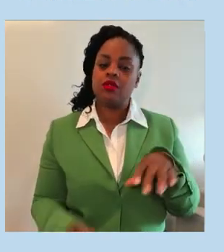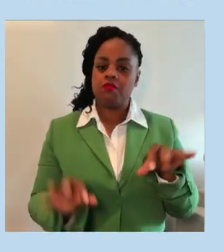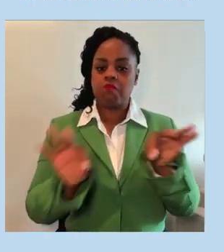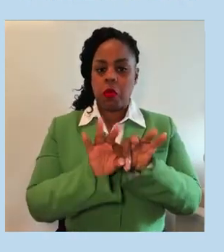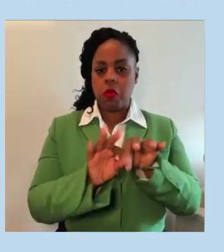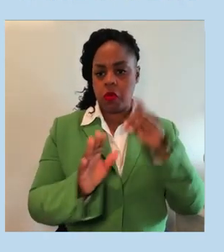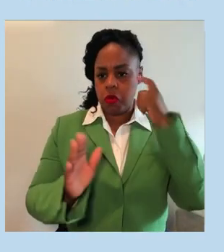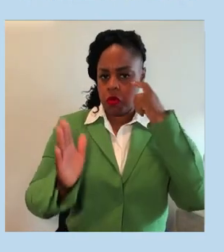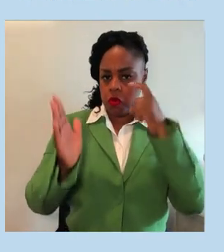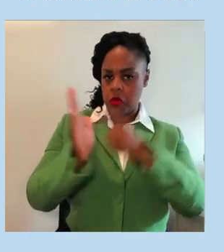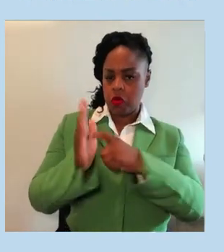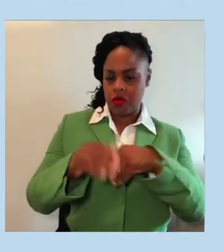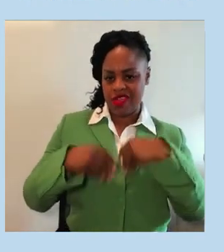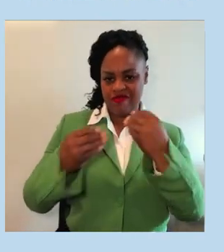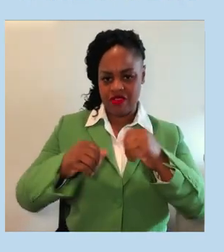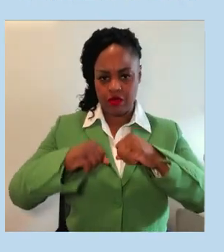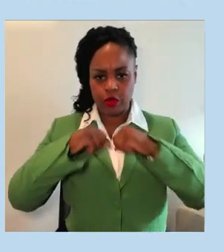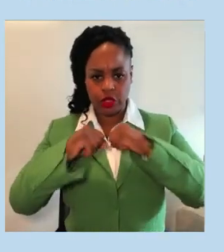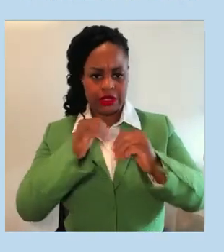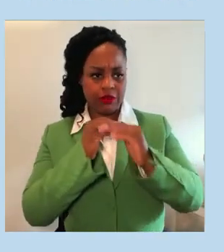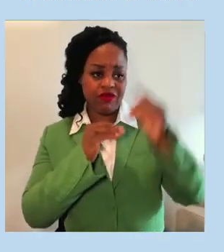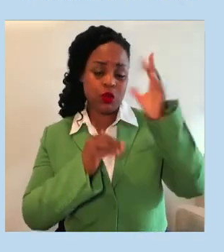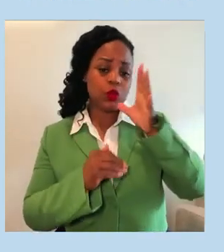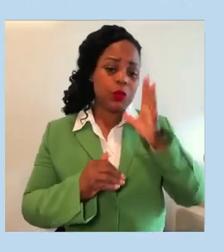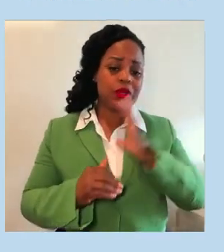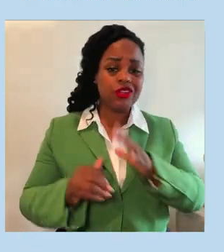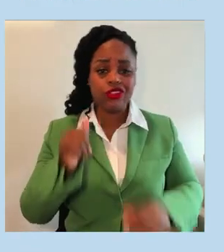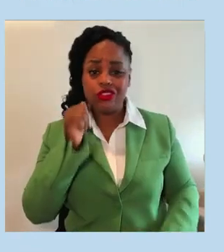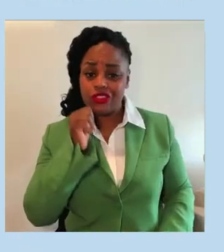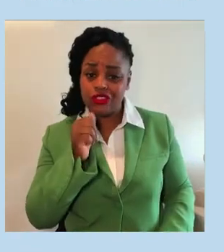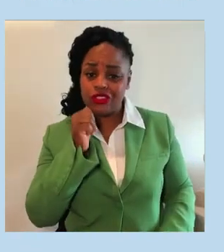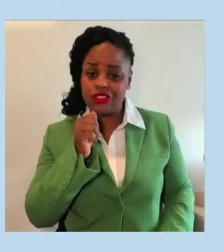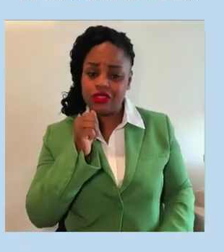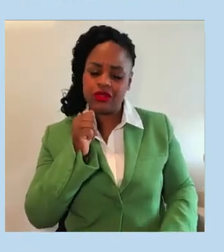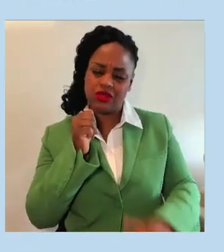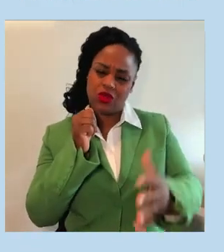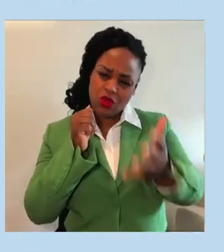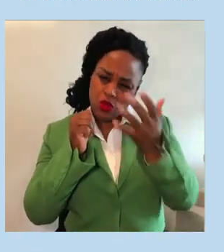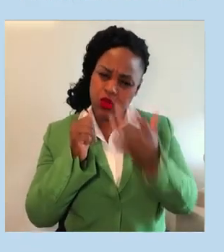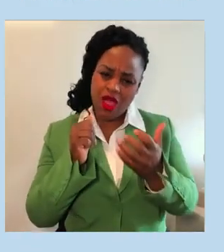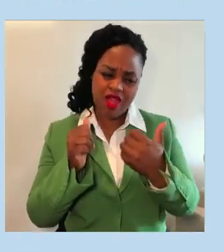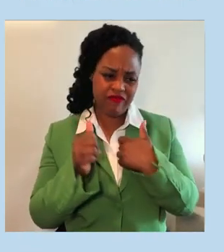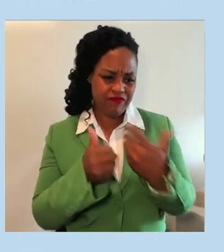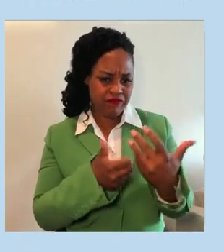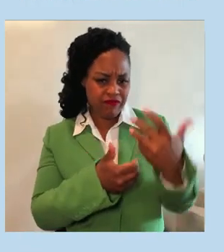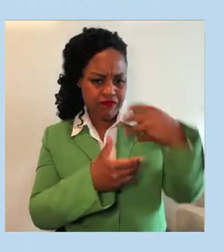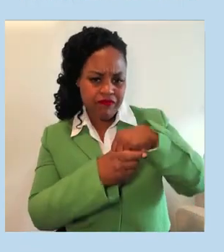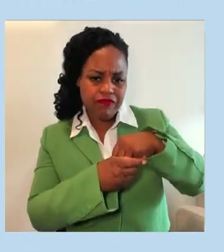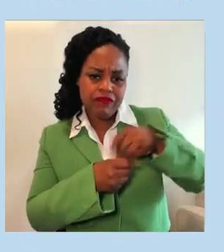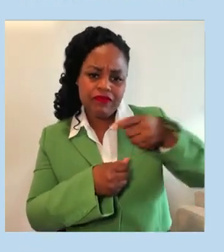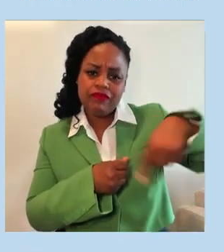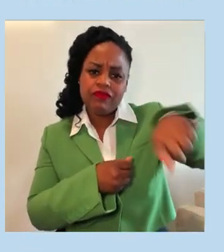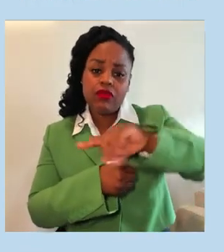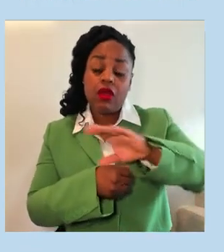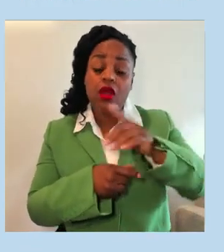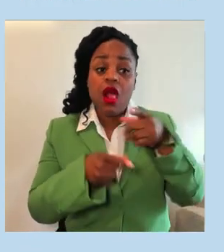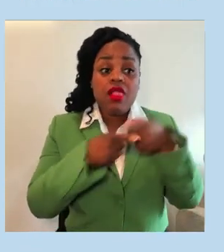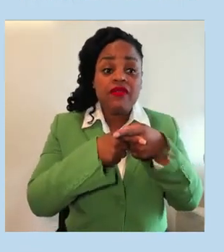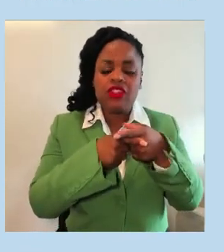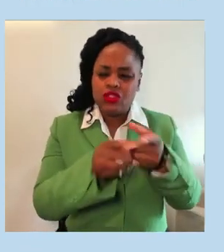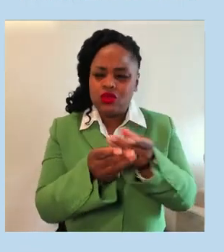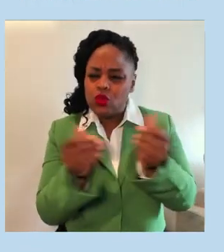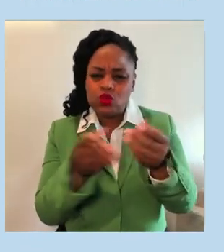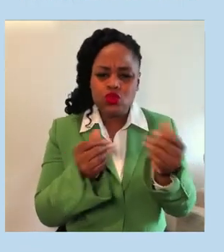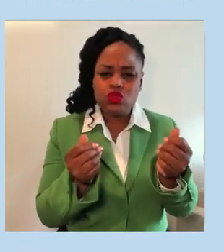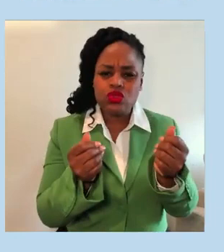involved in conflict prevention, resolution, and recovery, to prevent and respond to gender-based violence. And we know that this